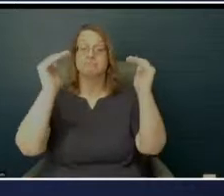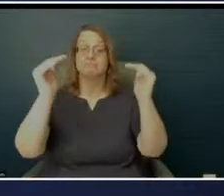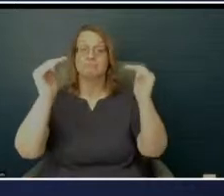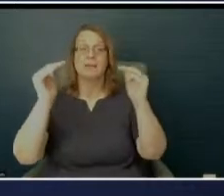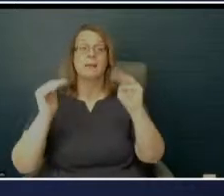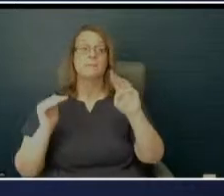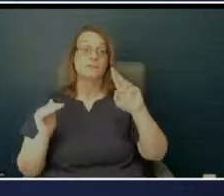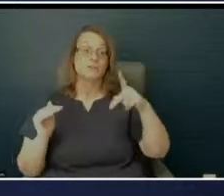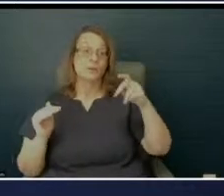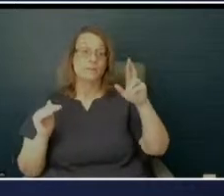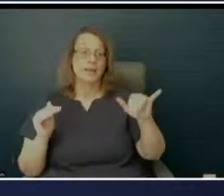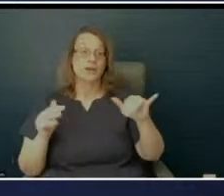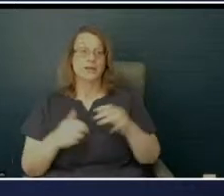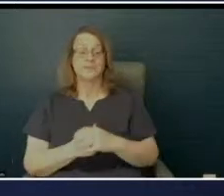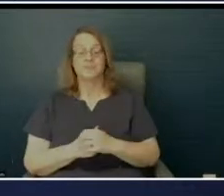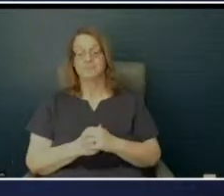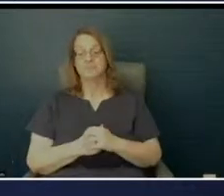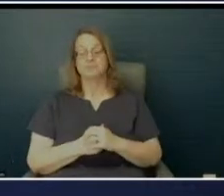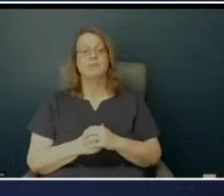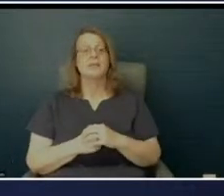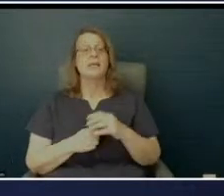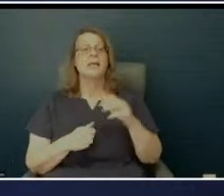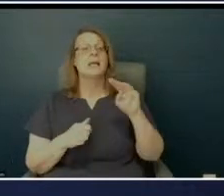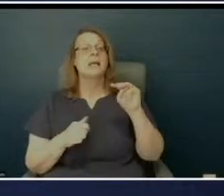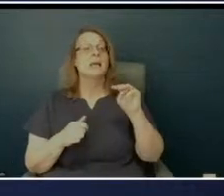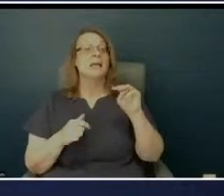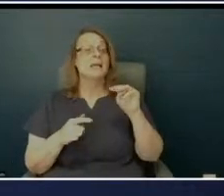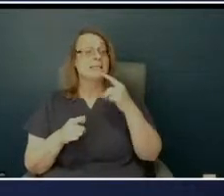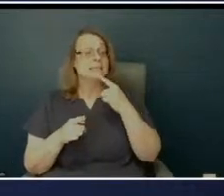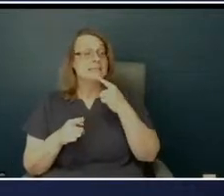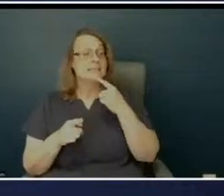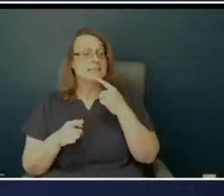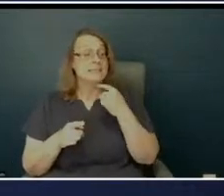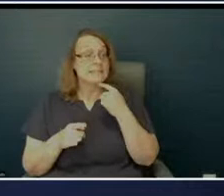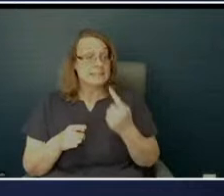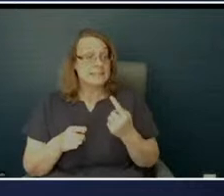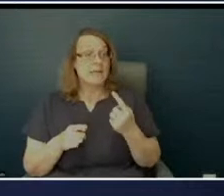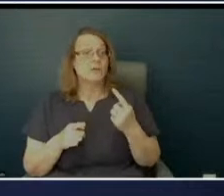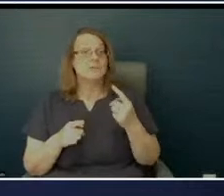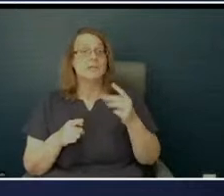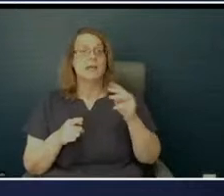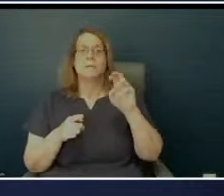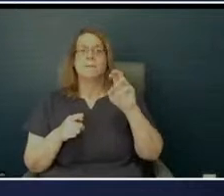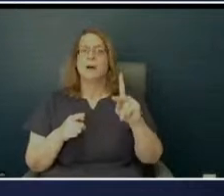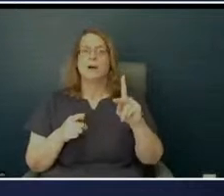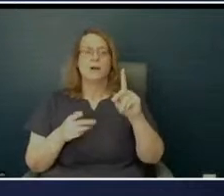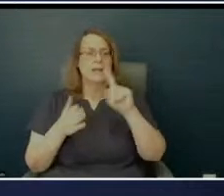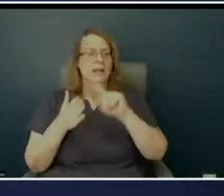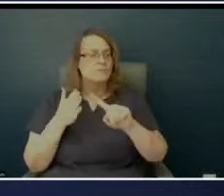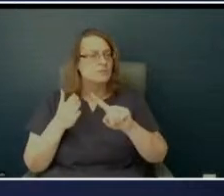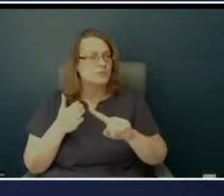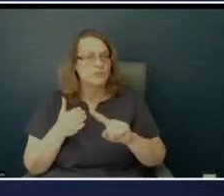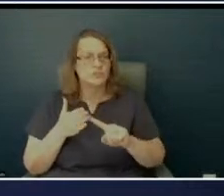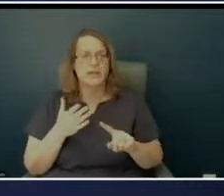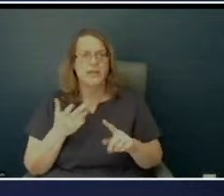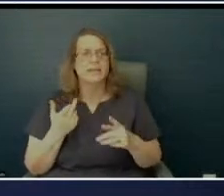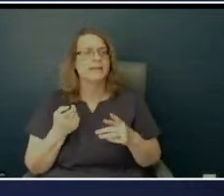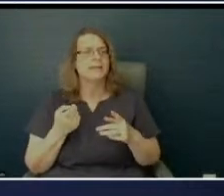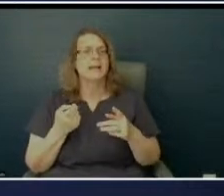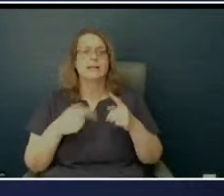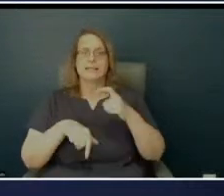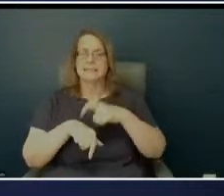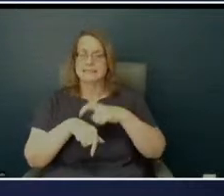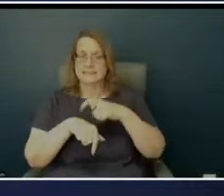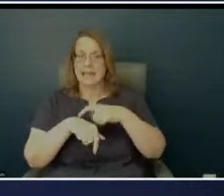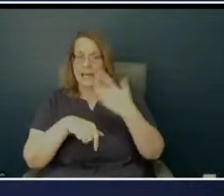Representative Perry tells Mr. Meadows on December 26th that, quote, Mark, just checking in as time continues to count down.